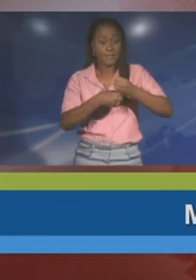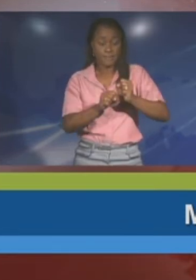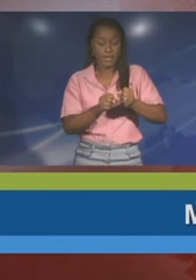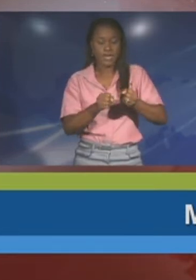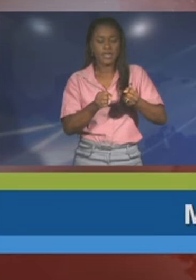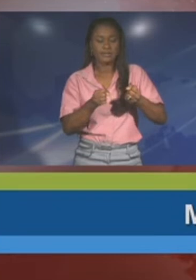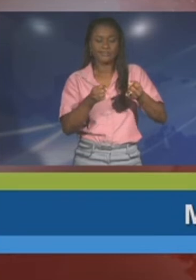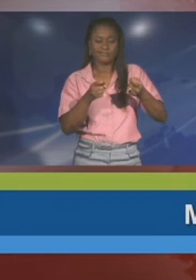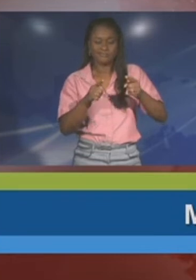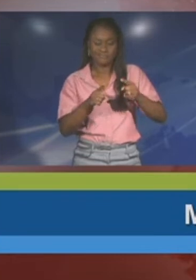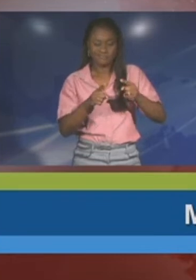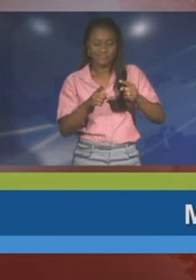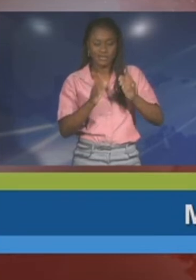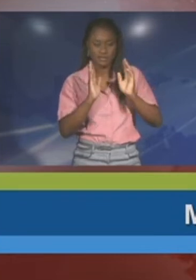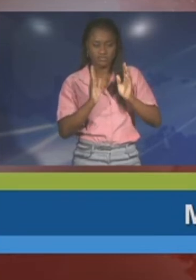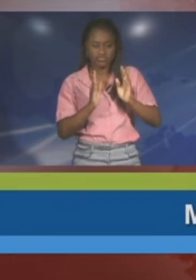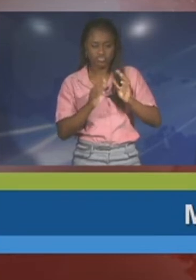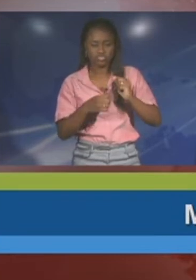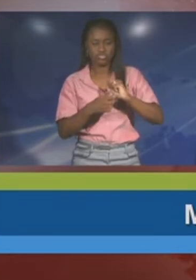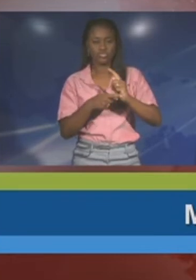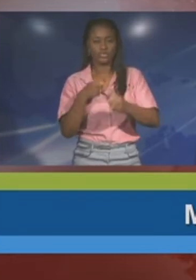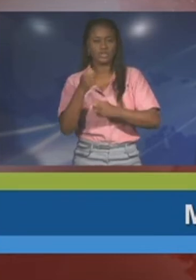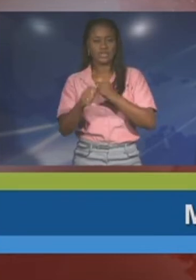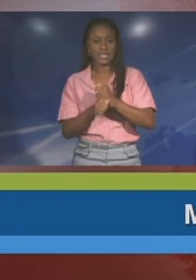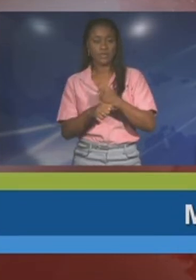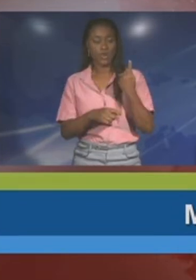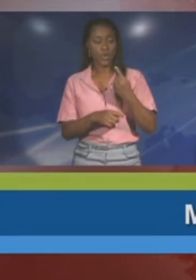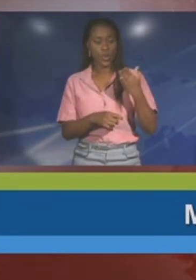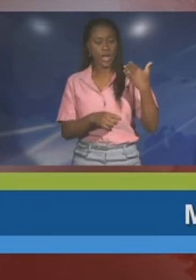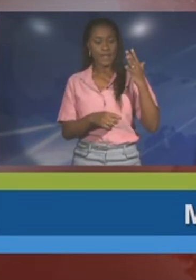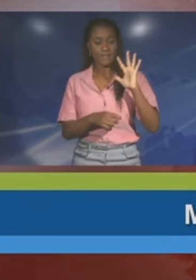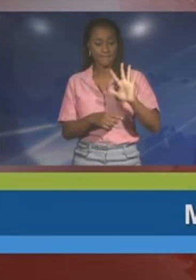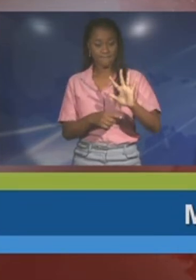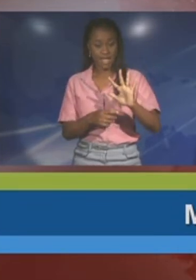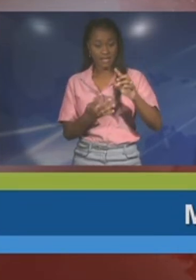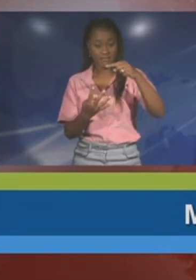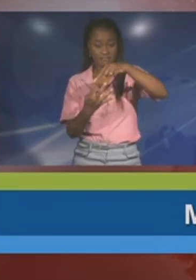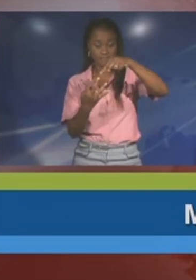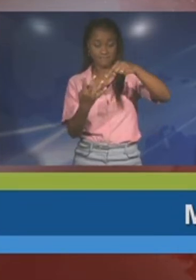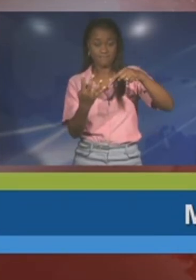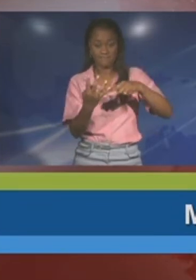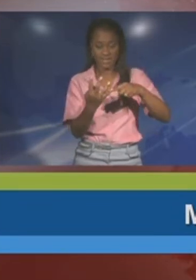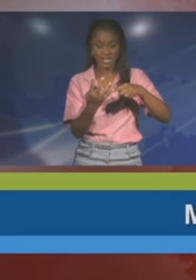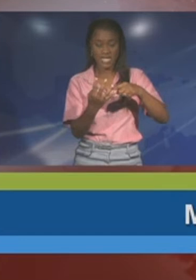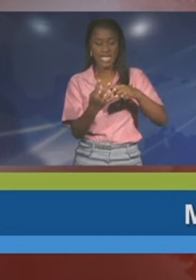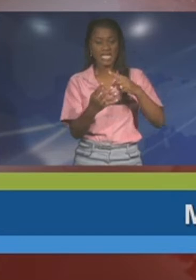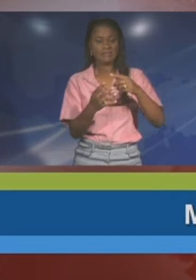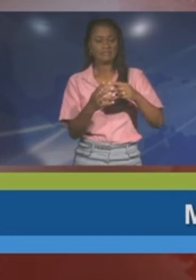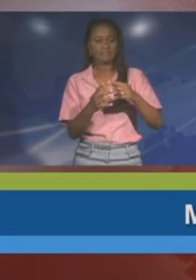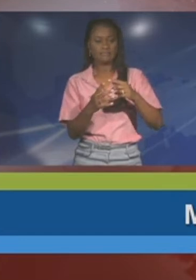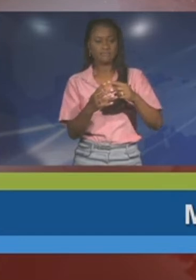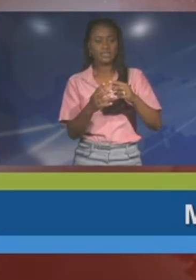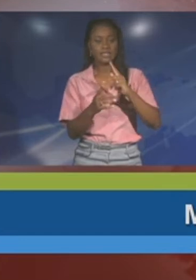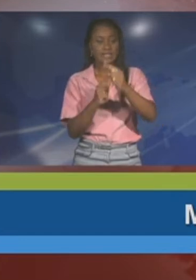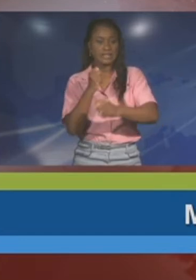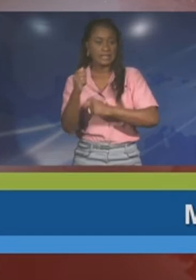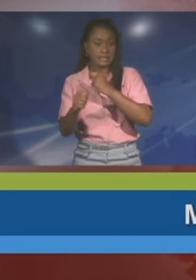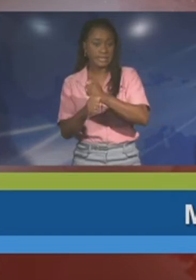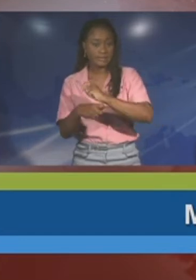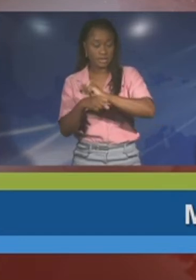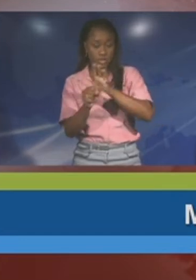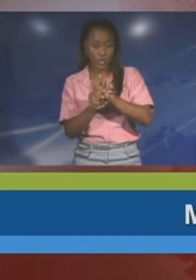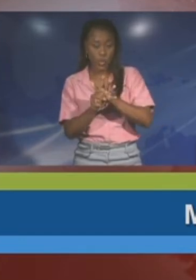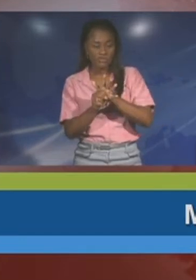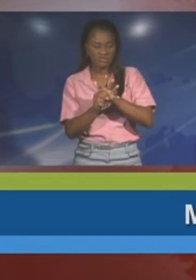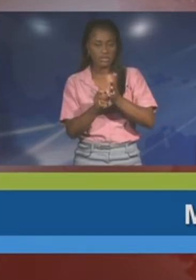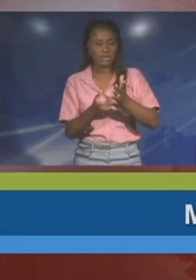of concern. Bearing in mind there have only been 5 designated variants of concern over the entire pandemic thus far. So a